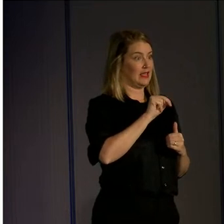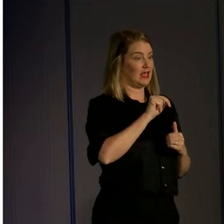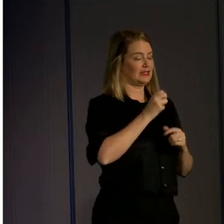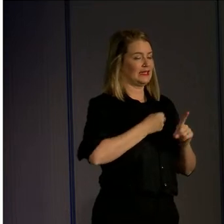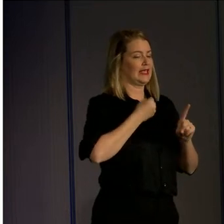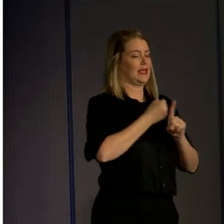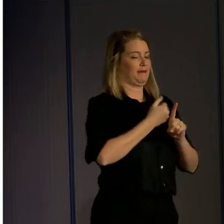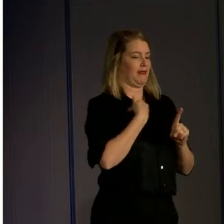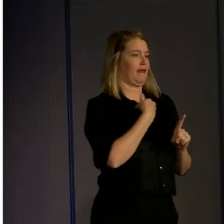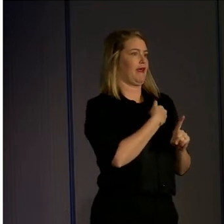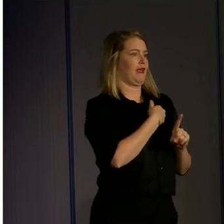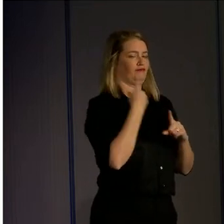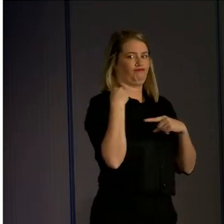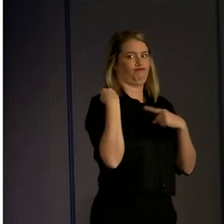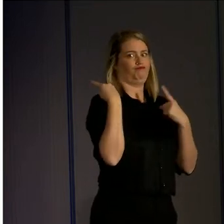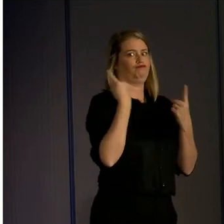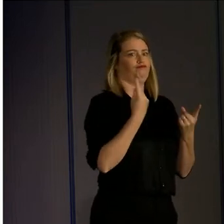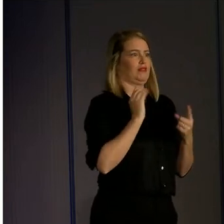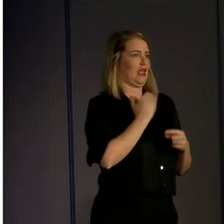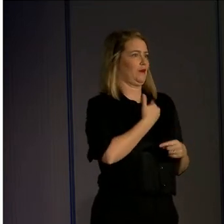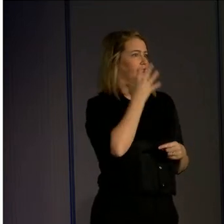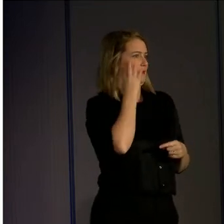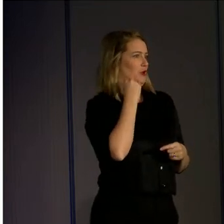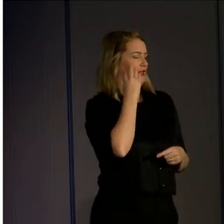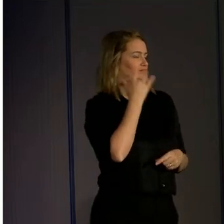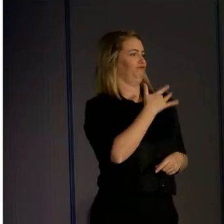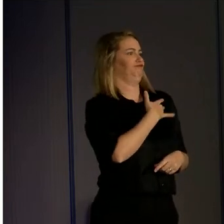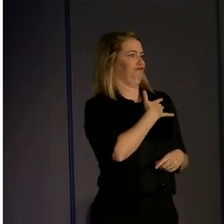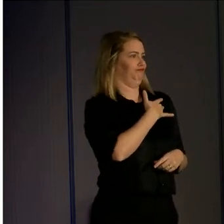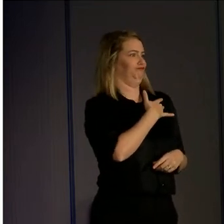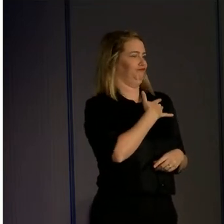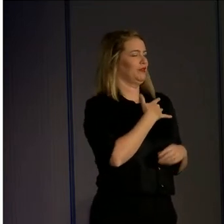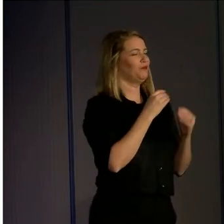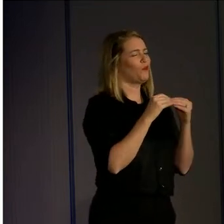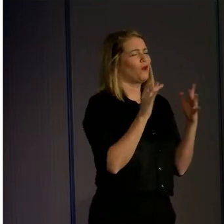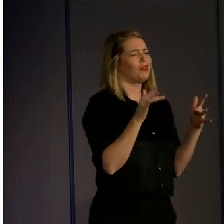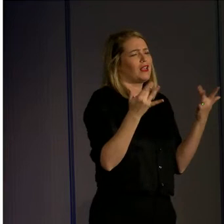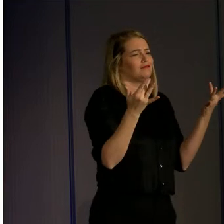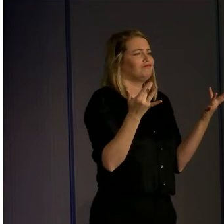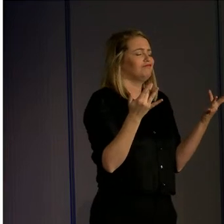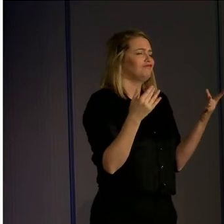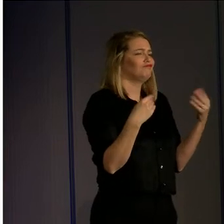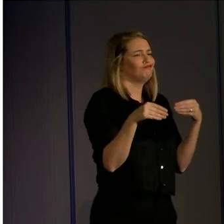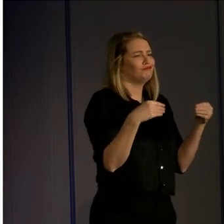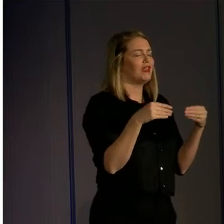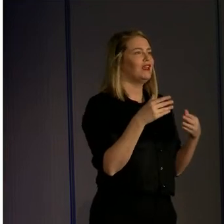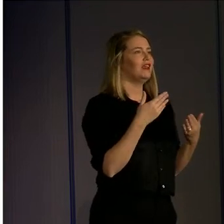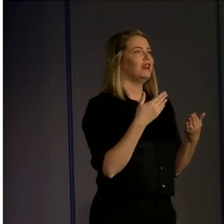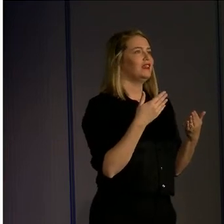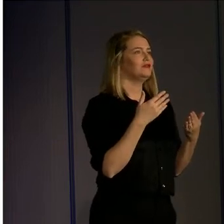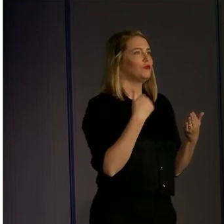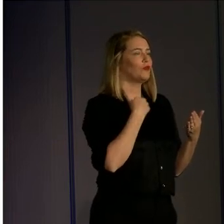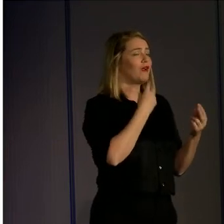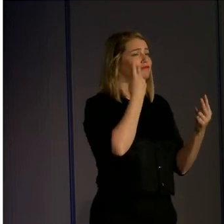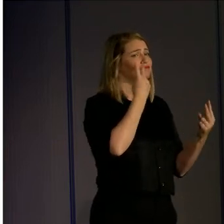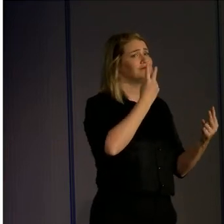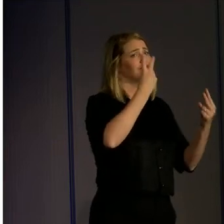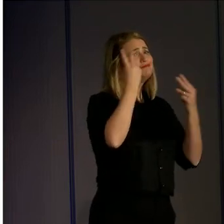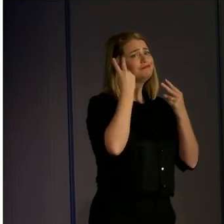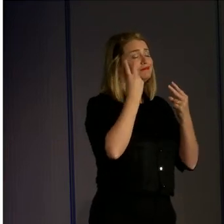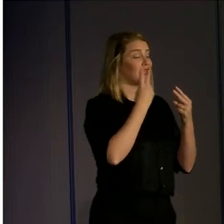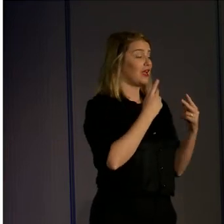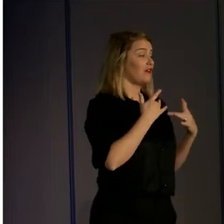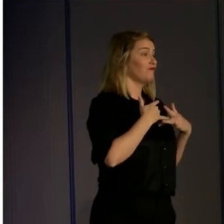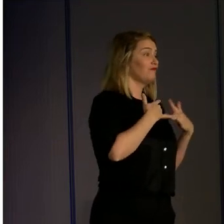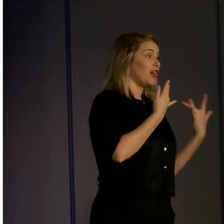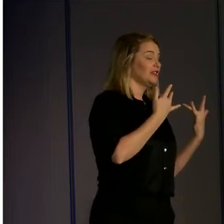conversation's about. It's gonna be a little bit looser, a little bit lighter, as we reminisce on some of the events and some of